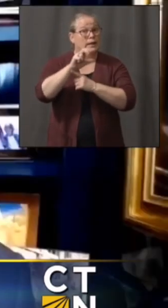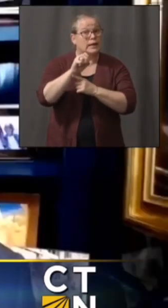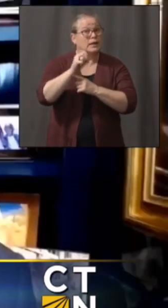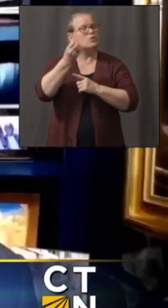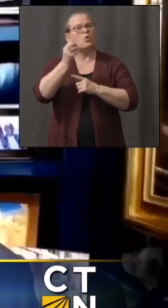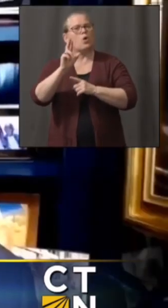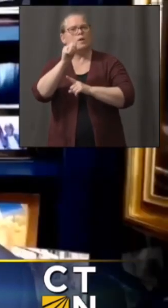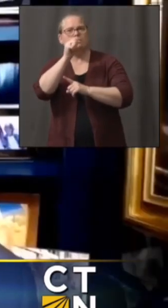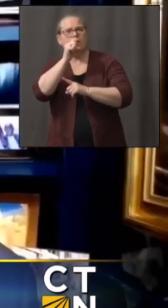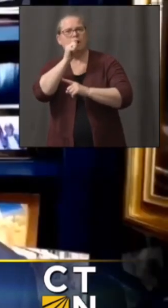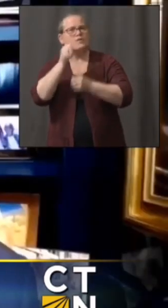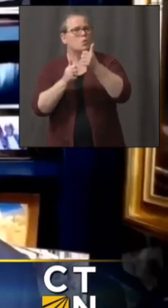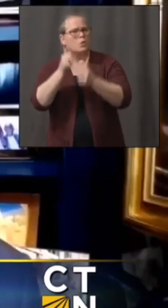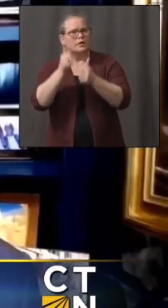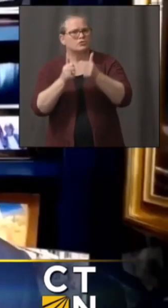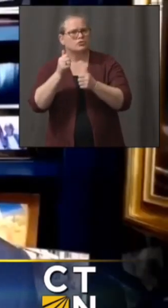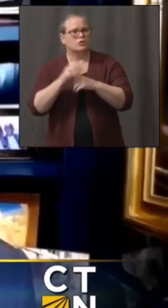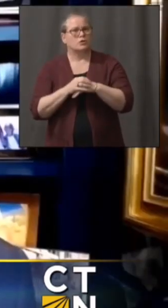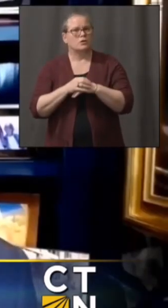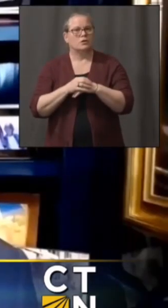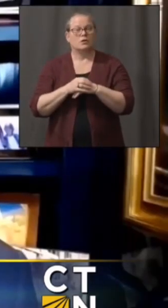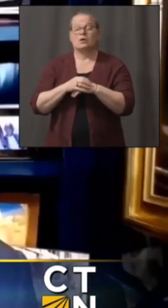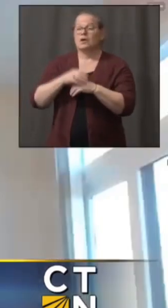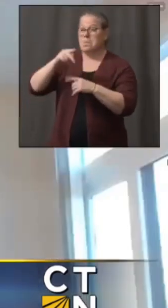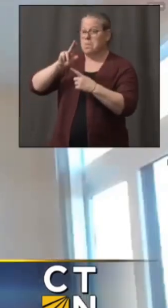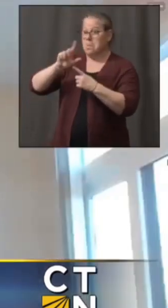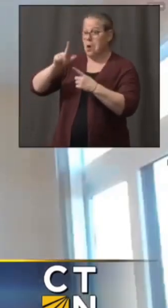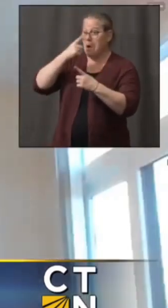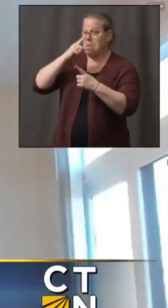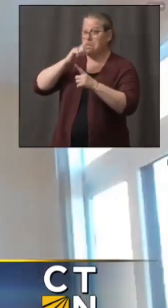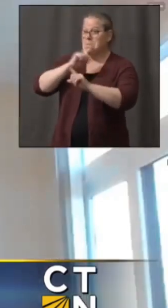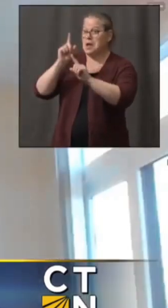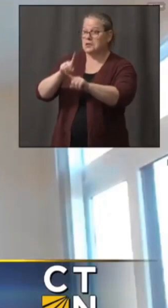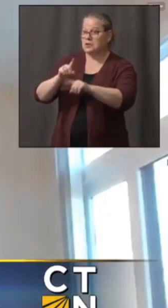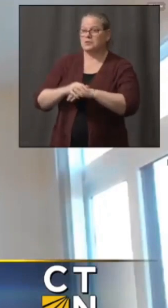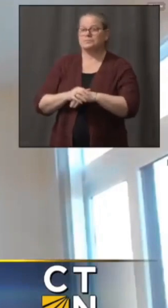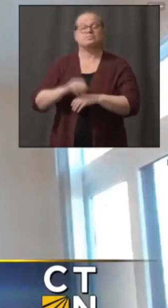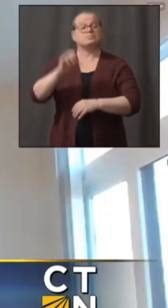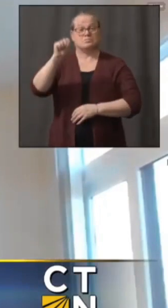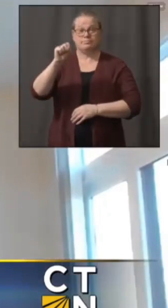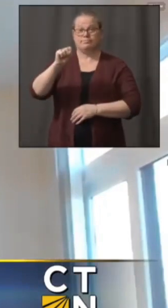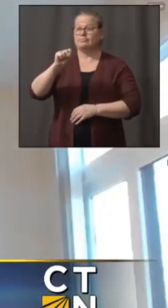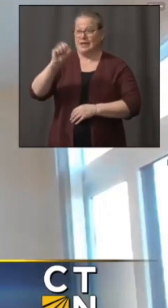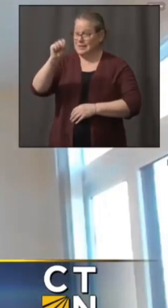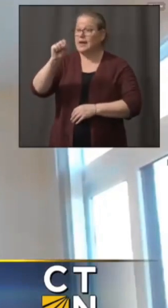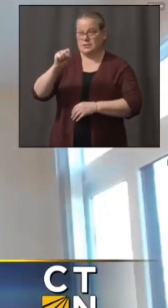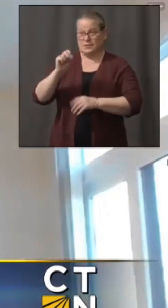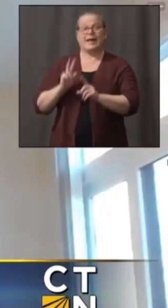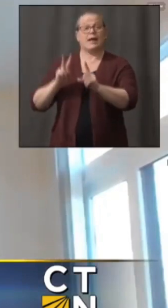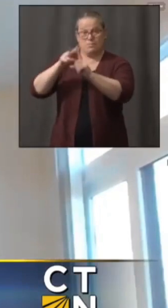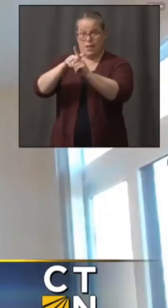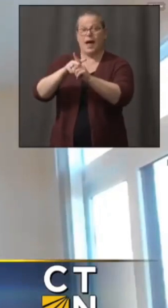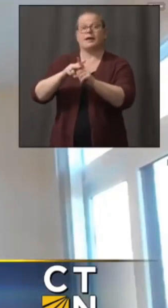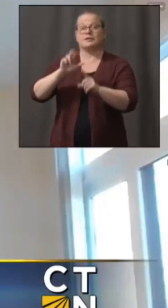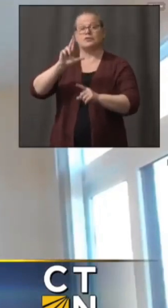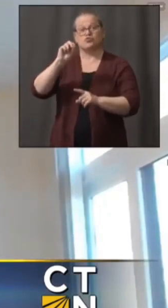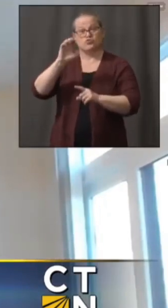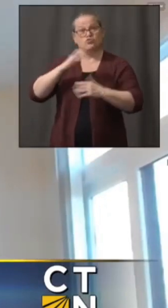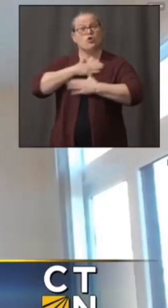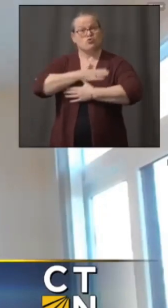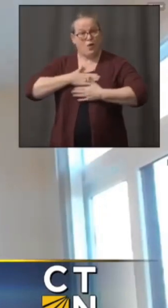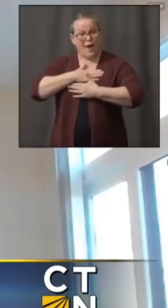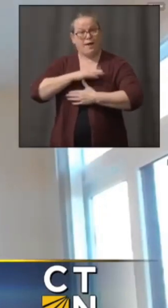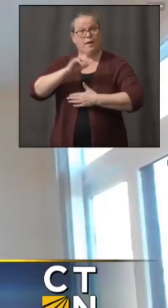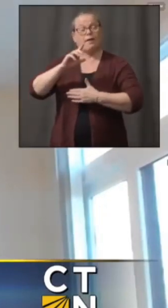but do you want to talk to that, Paul? Yeah. I think the simple answer for you, Matt, is it's yes. It does apply for